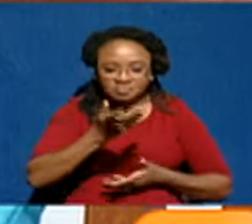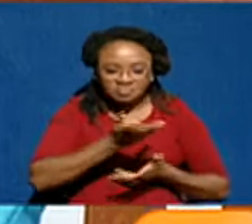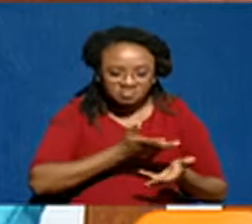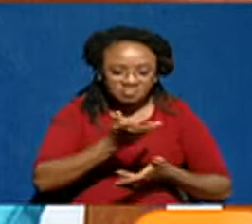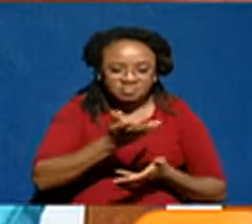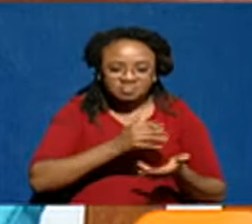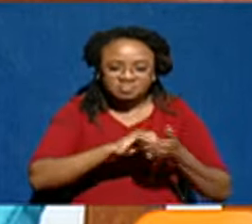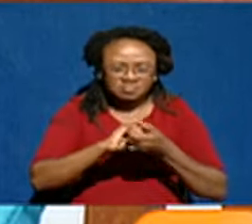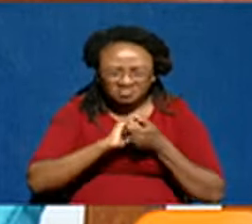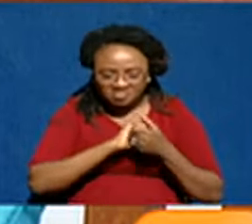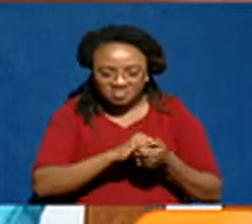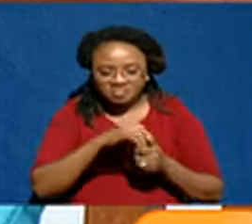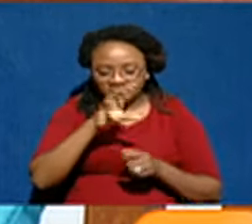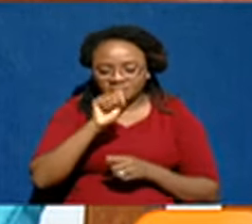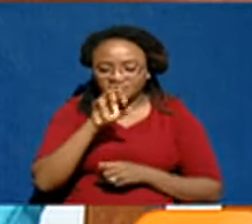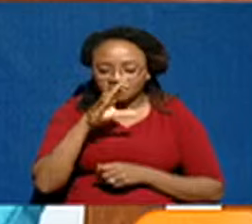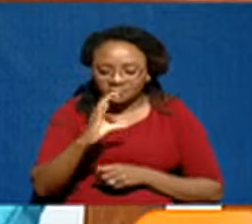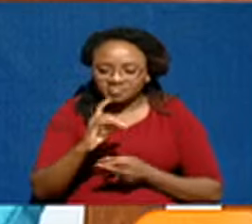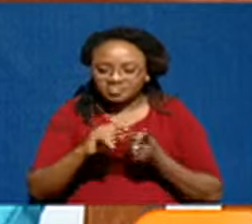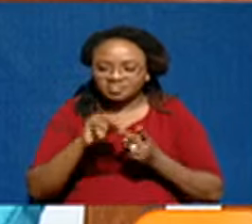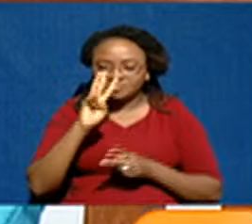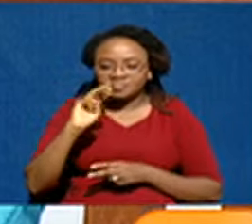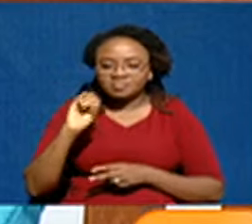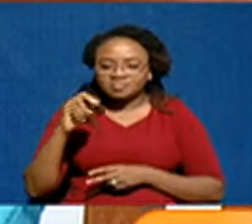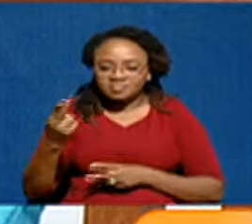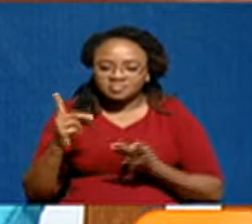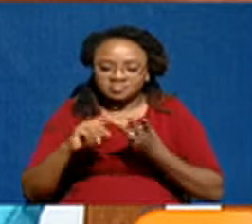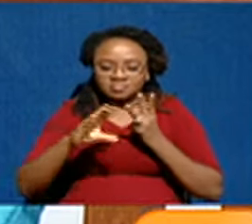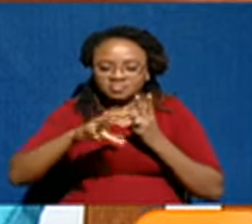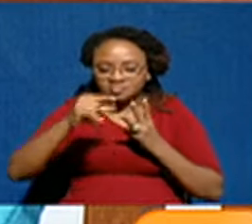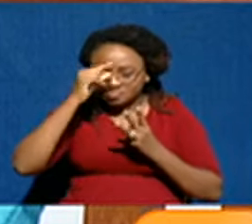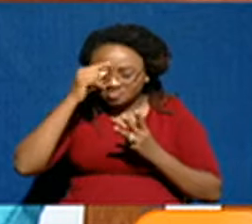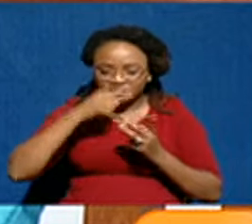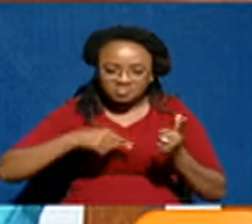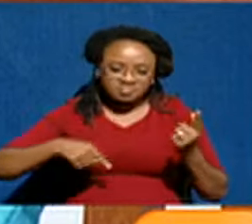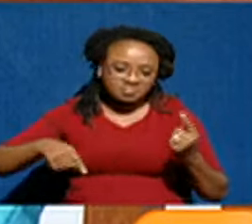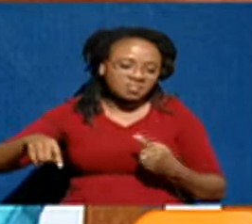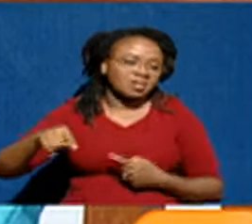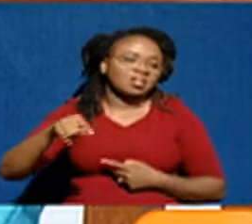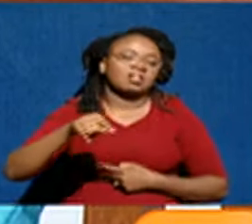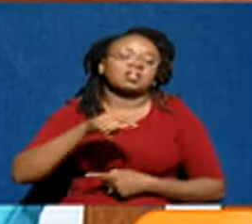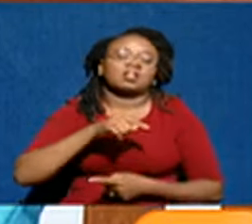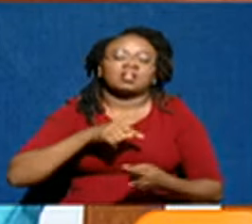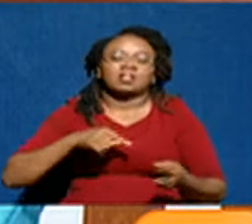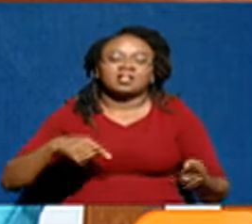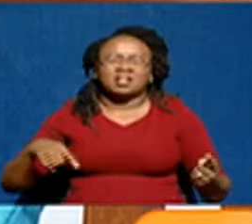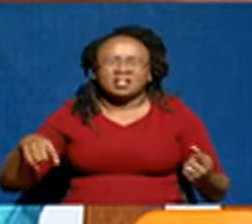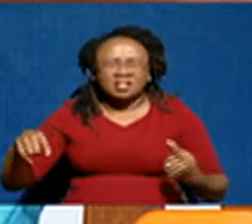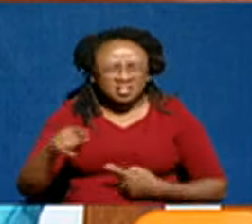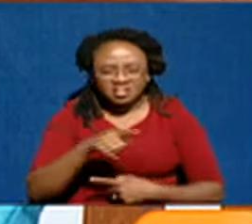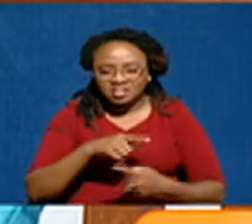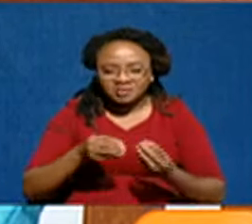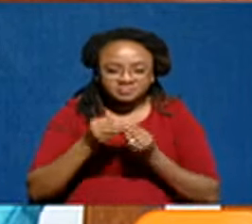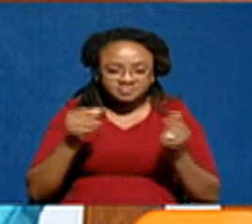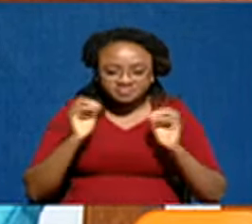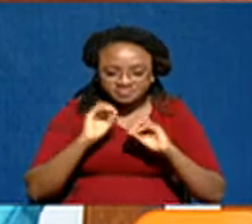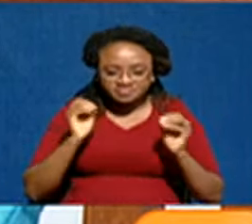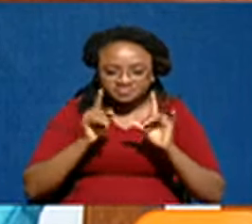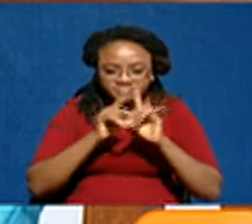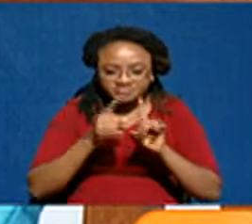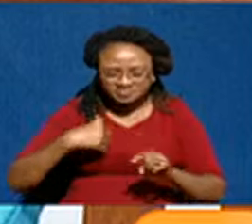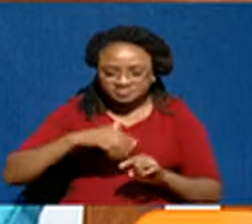engaged the SRC, we've engaged the MOH and the county governments. They are taking us into circles. We also have an issue with the